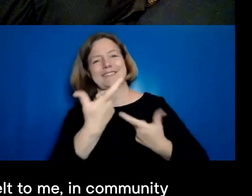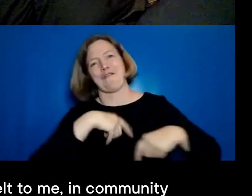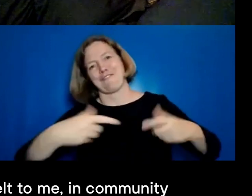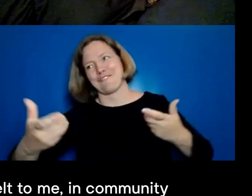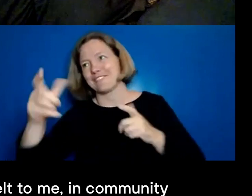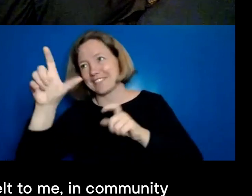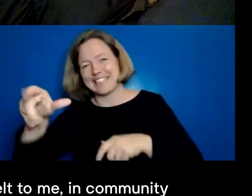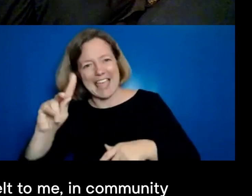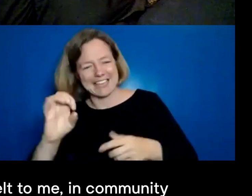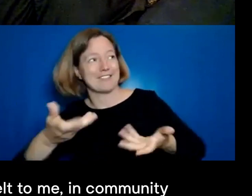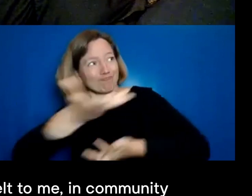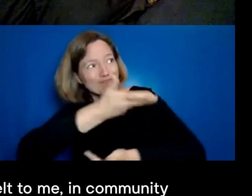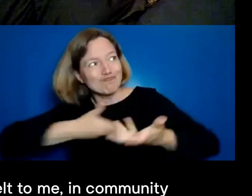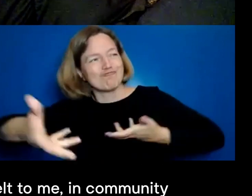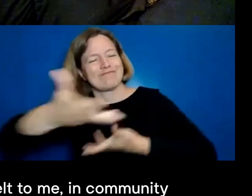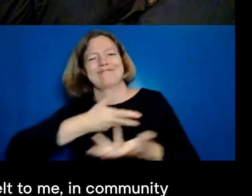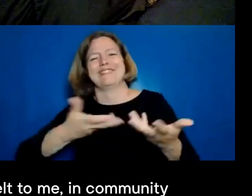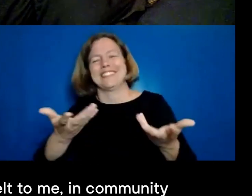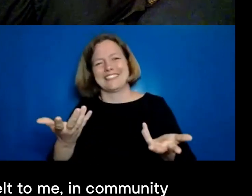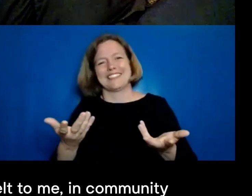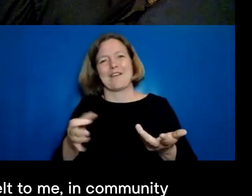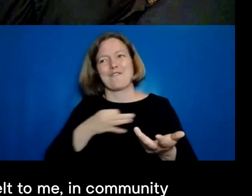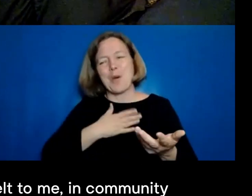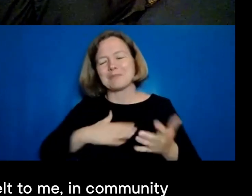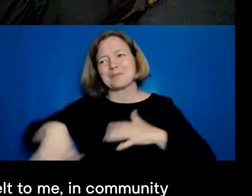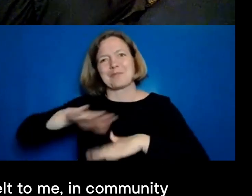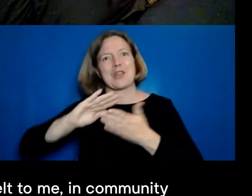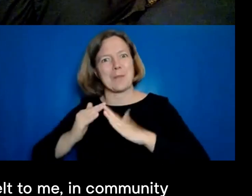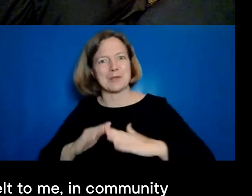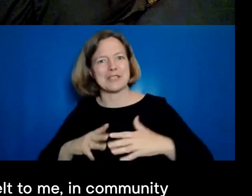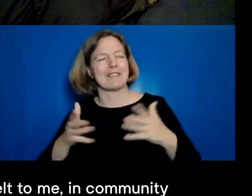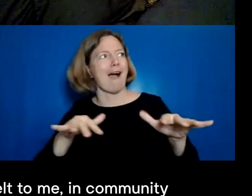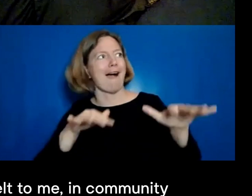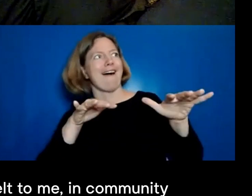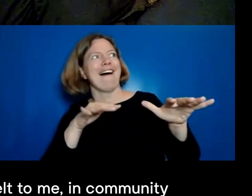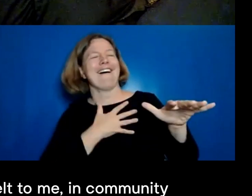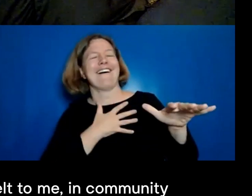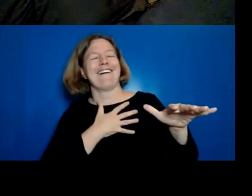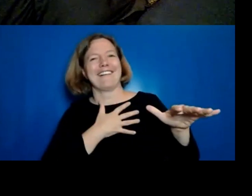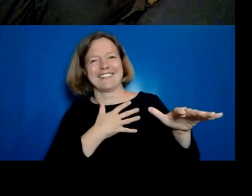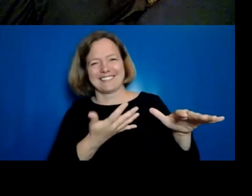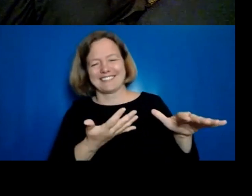in community with us all for this evening.